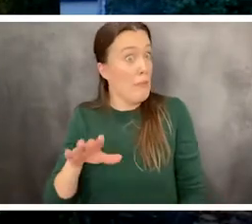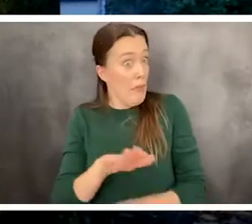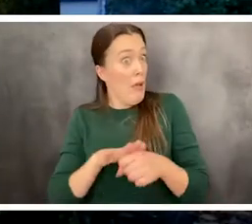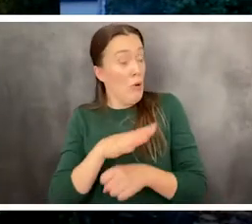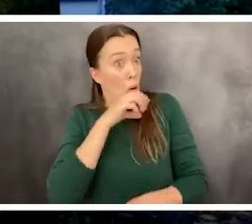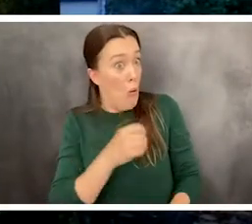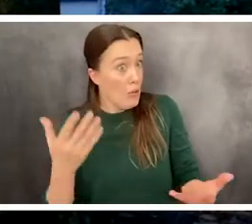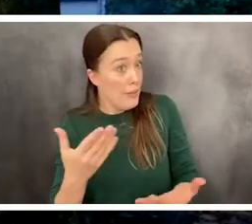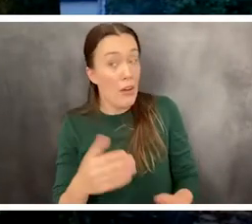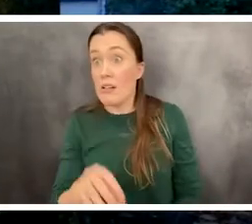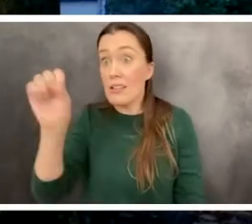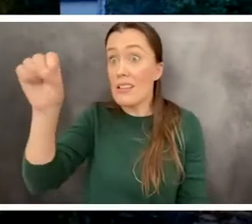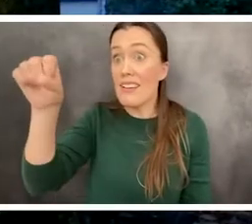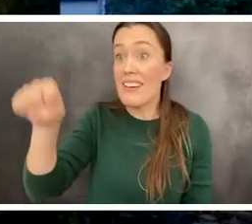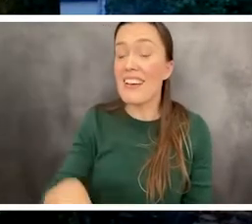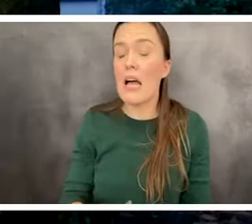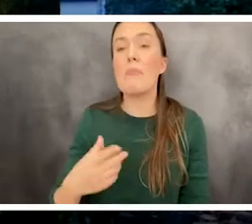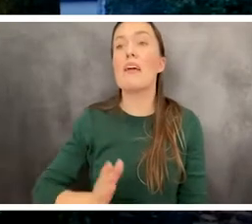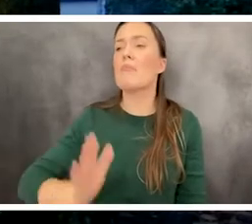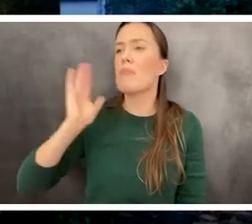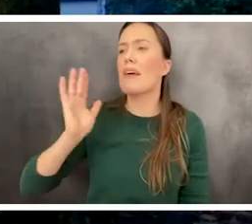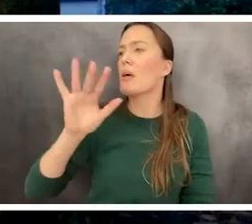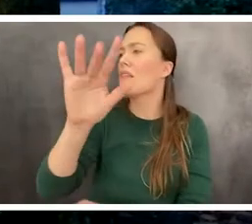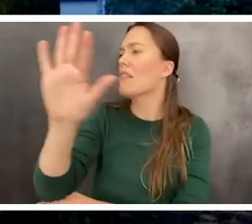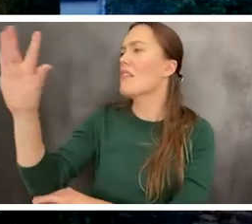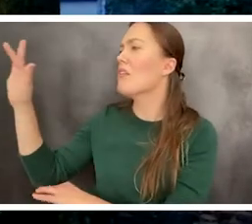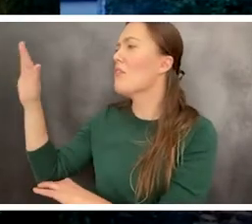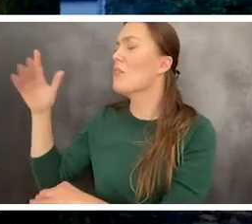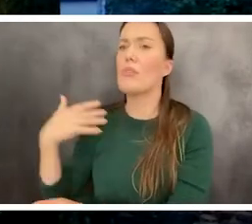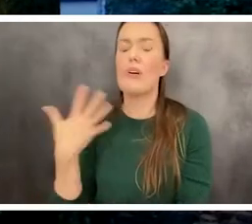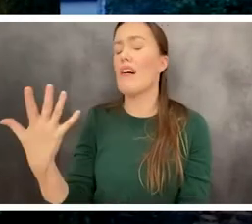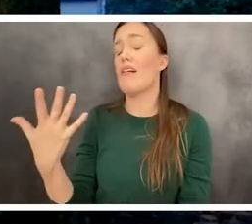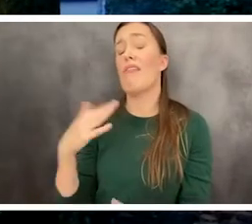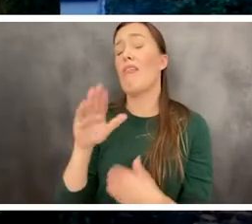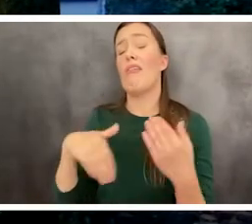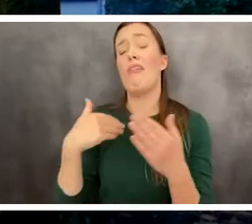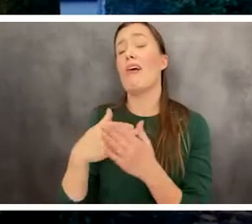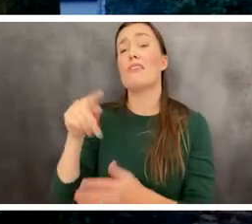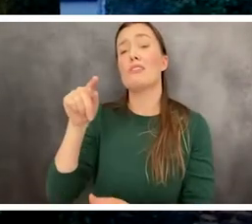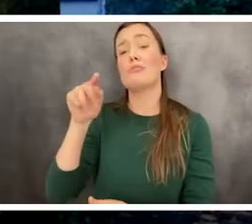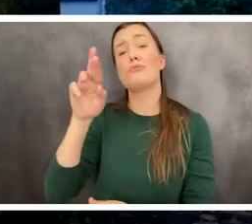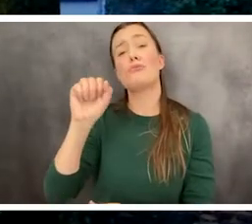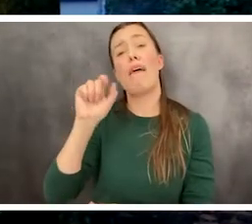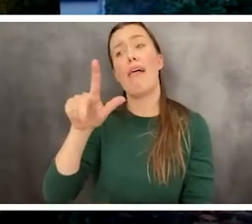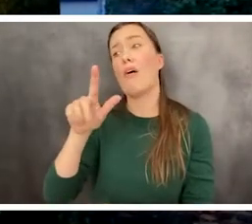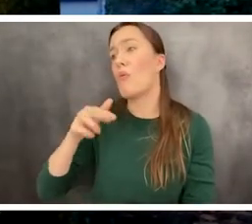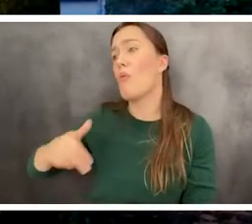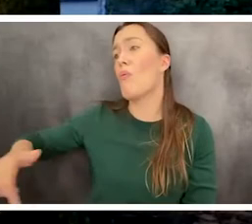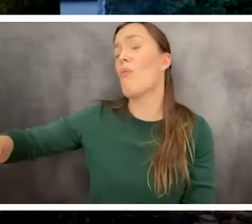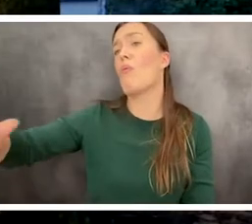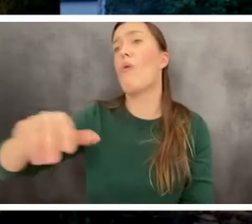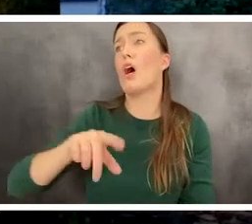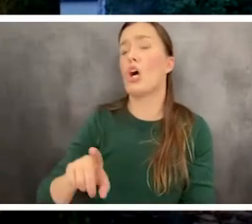are really old here. I mean, back in the woods by the Institute, the trails that you can take out to